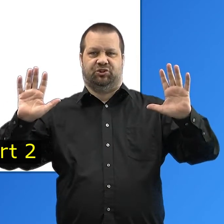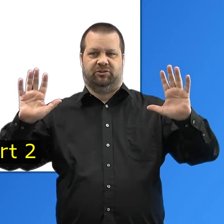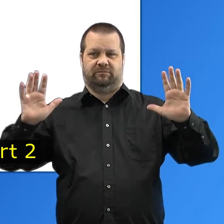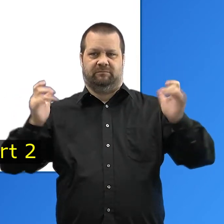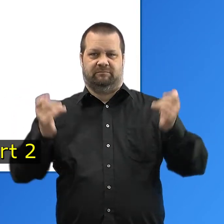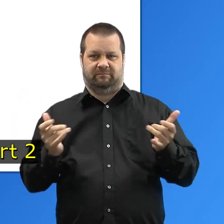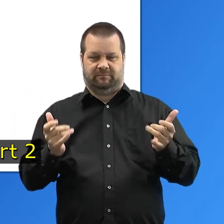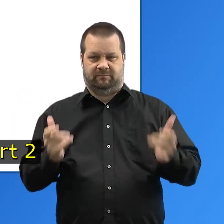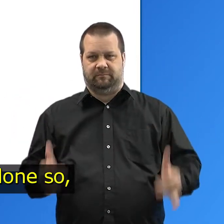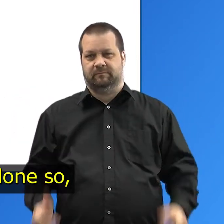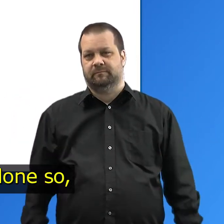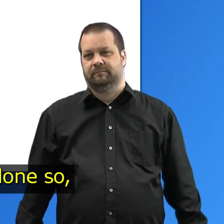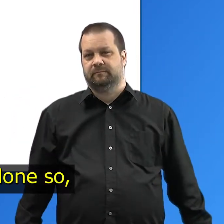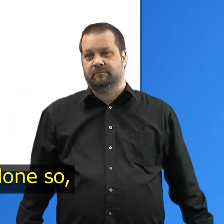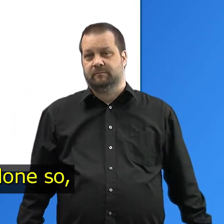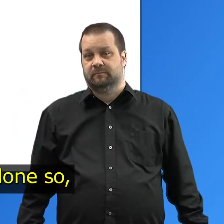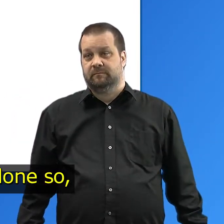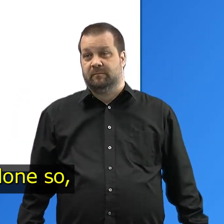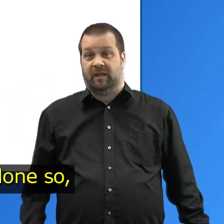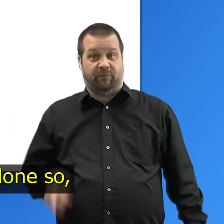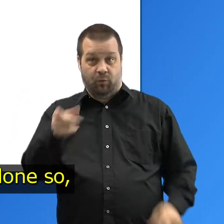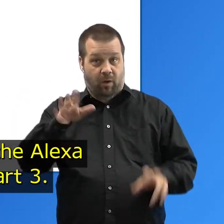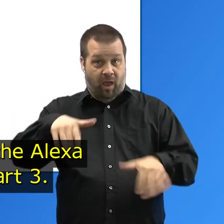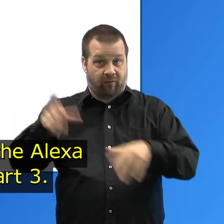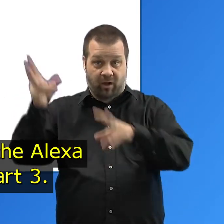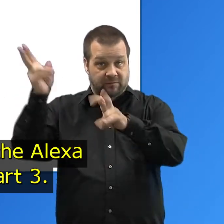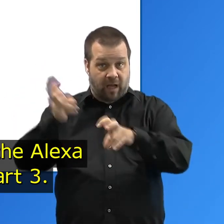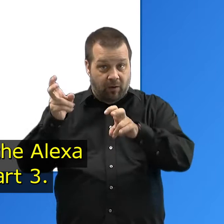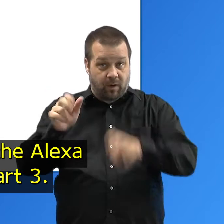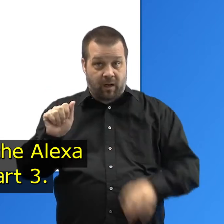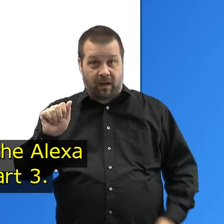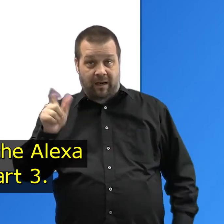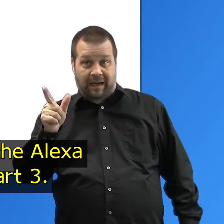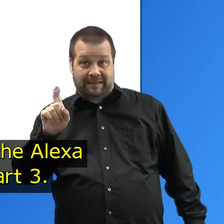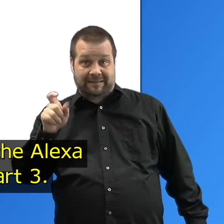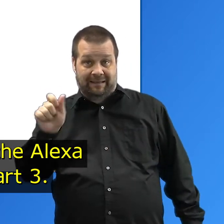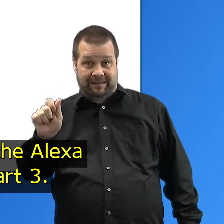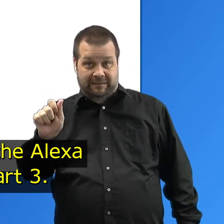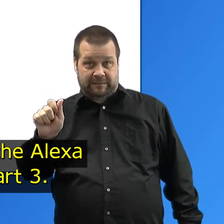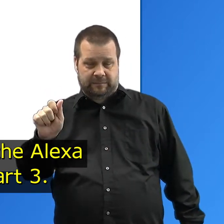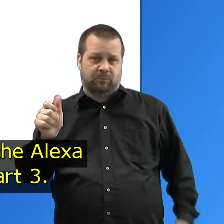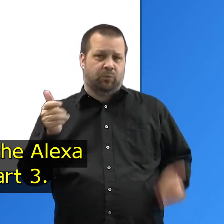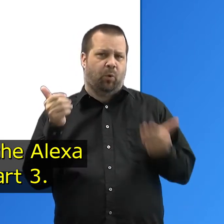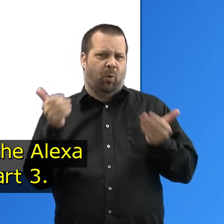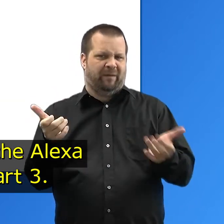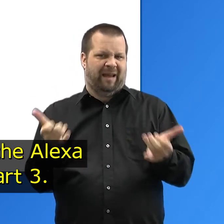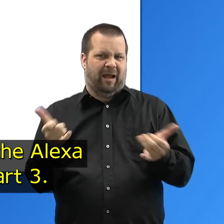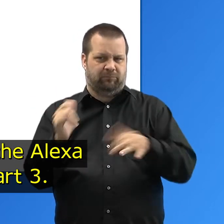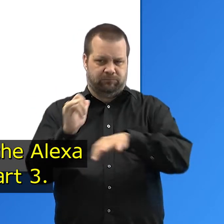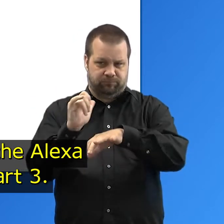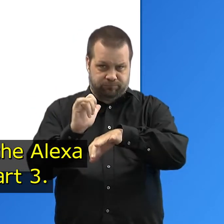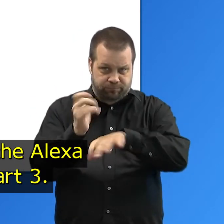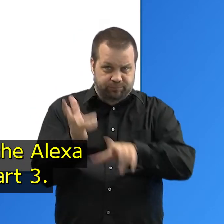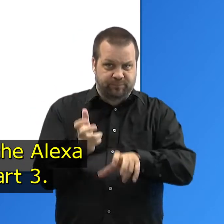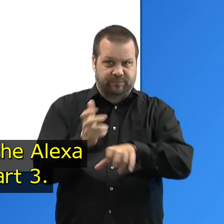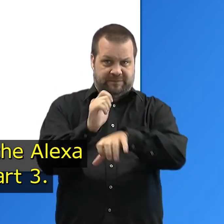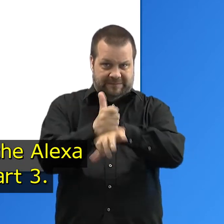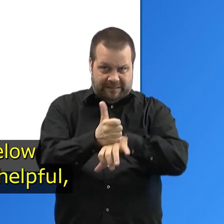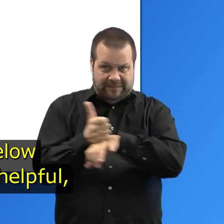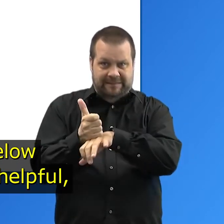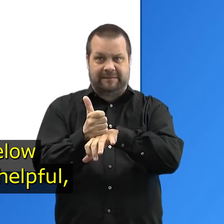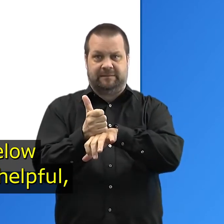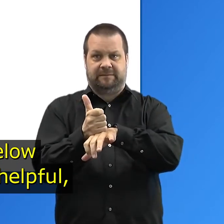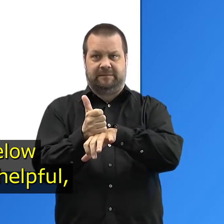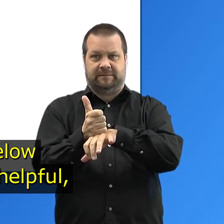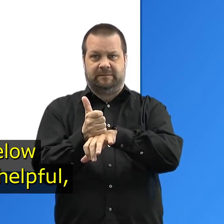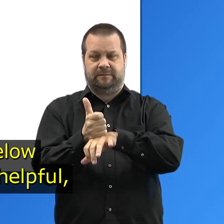in the series. If you haven't already done so, go ahead and download the Alexa app before viewing part 3.